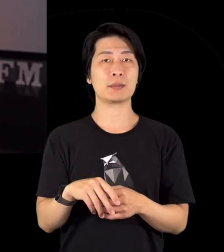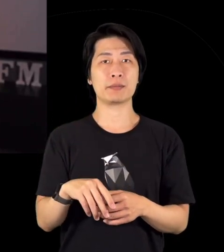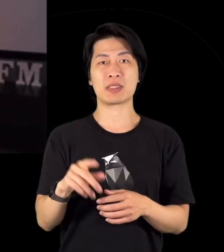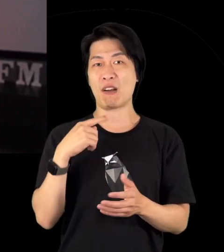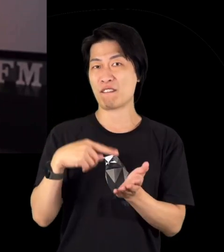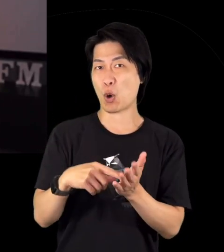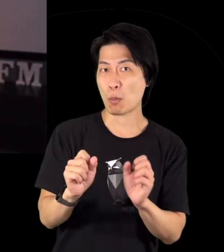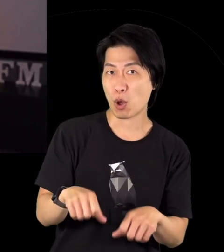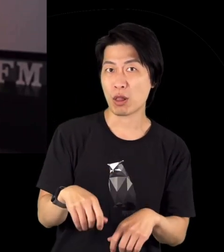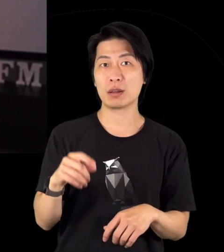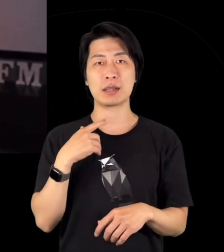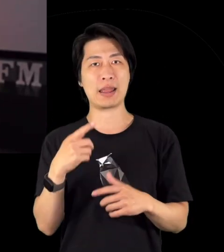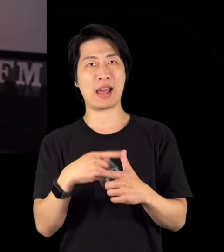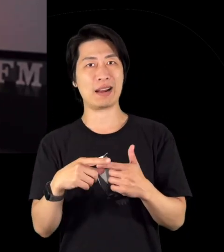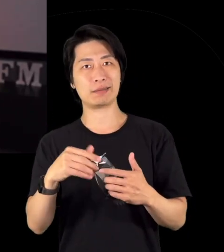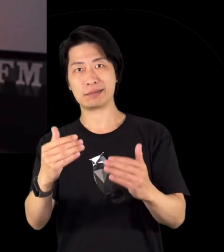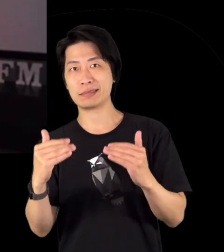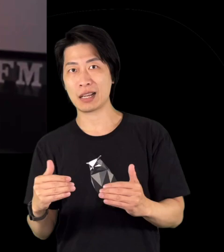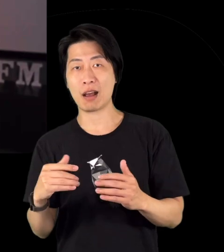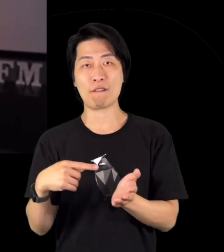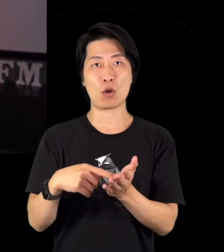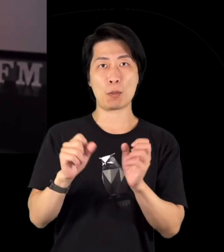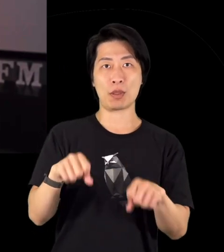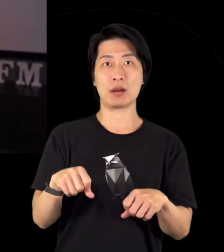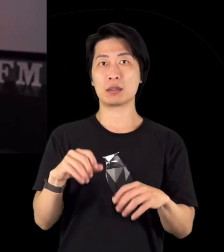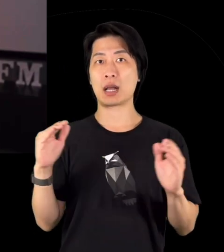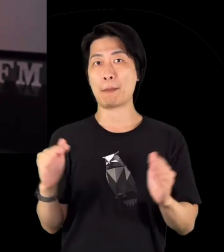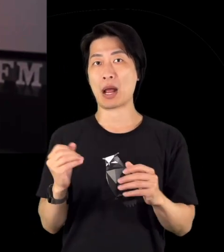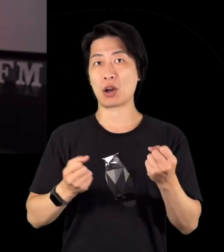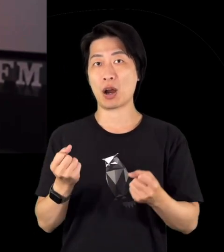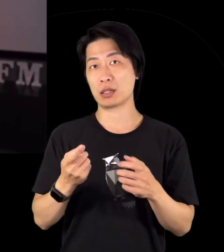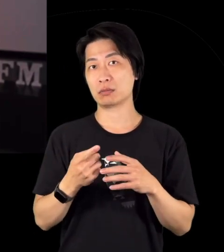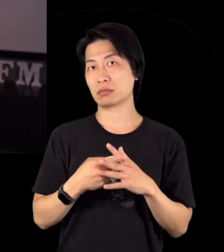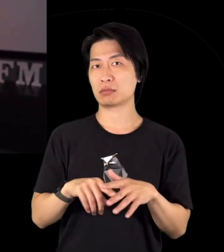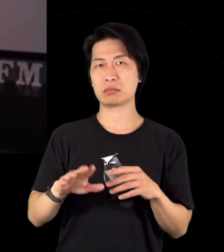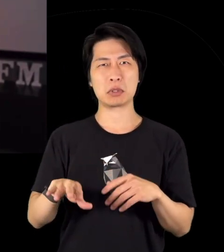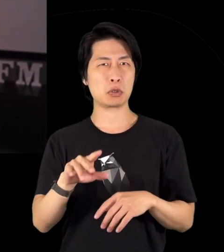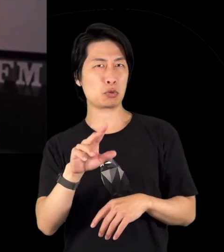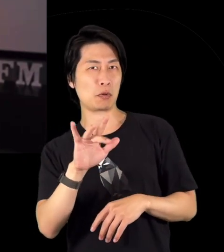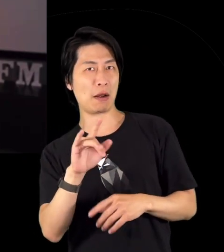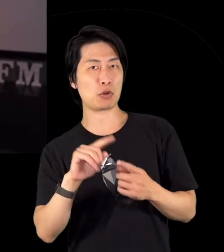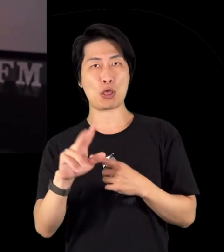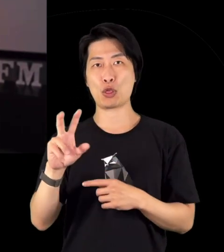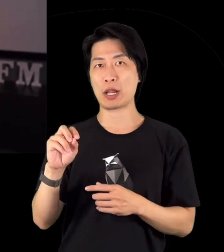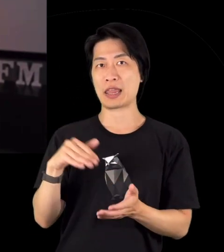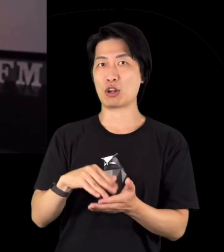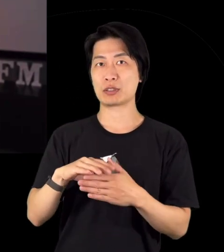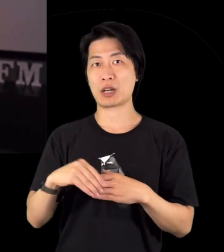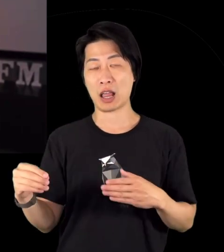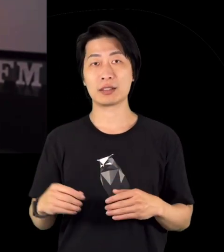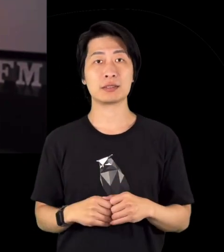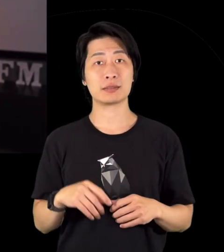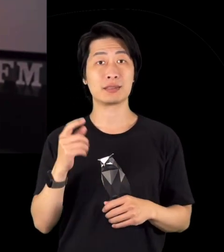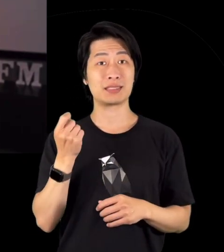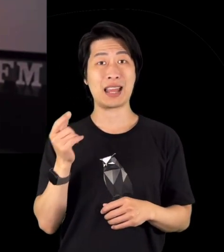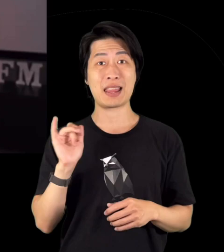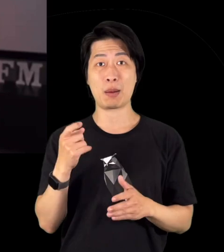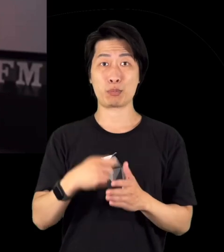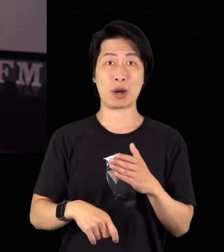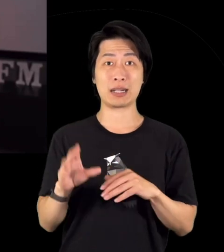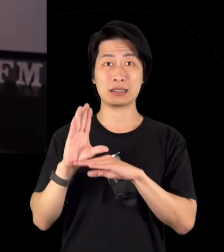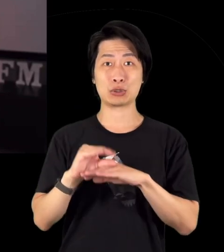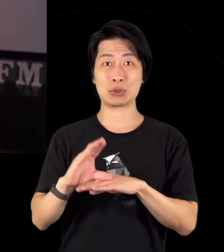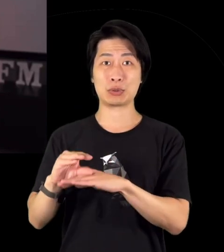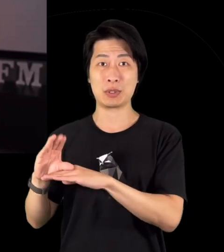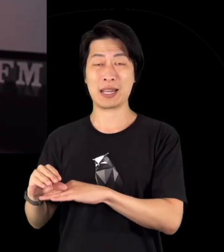an affordable compact car that is likely to start somewhere between $25,000 to $30,000. But of course, a lot of the price decreases that Tesla